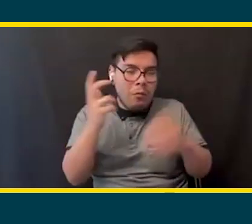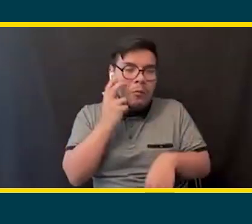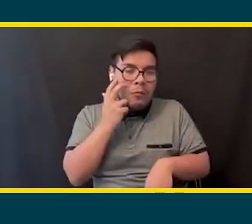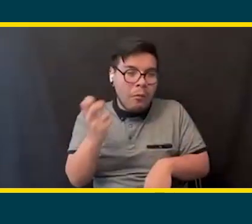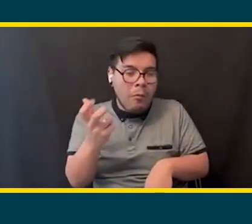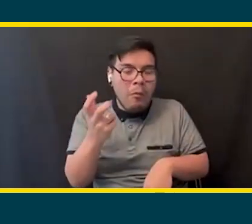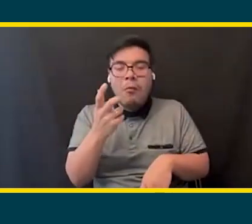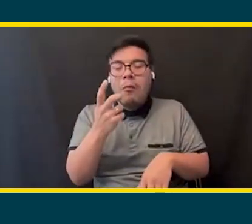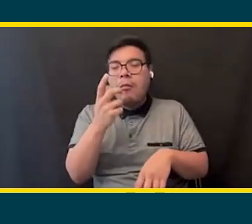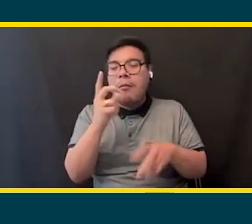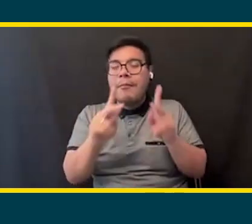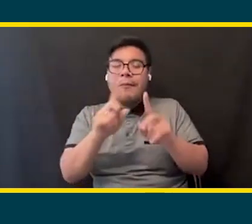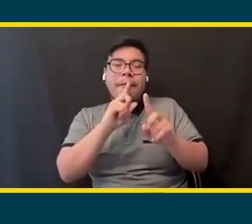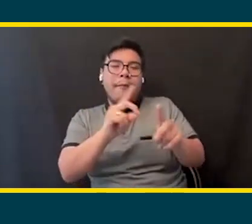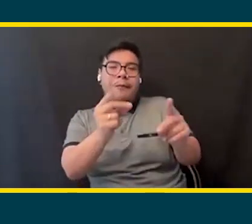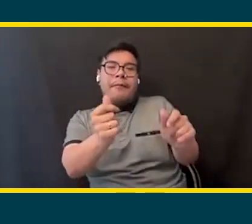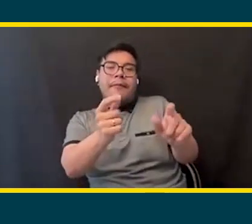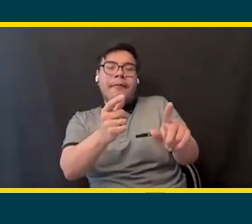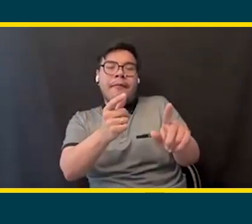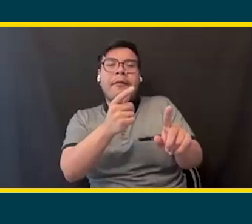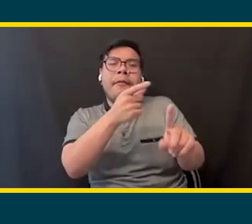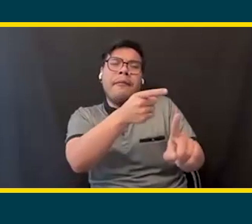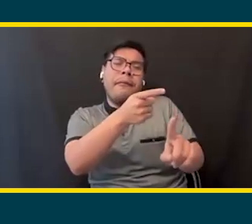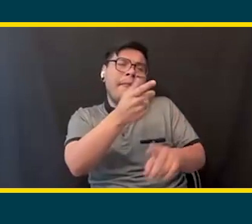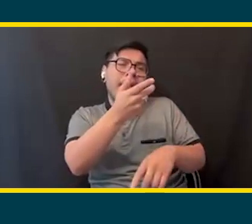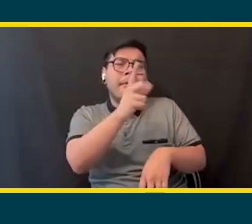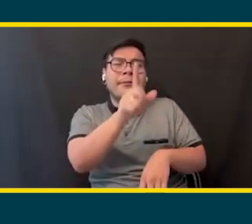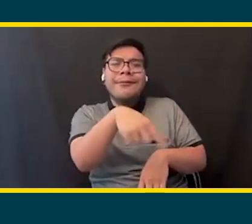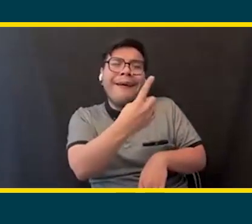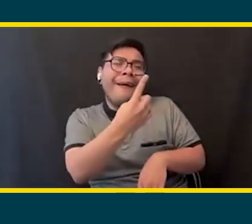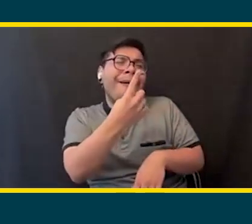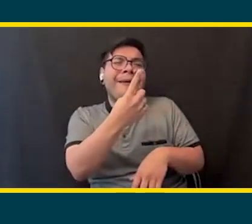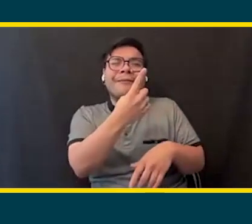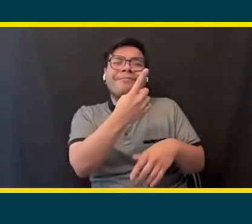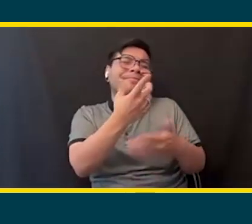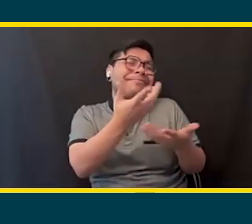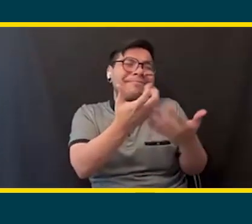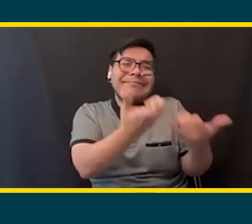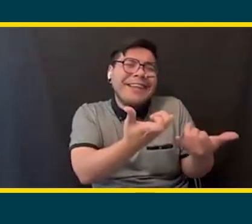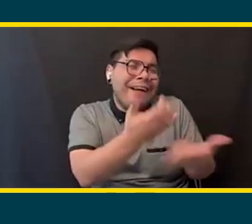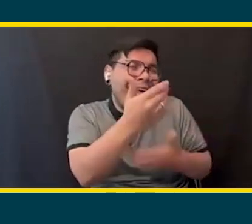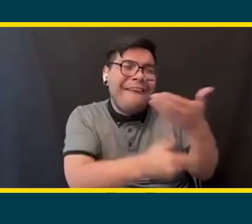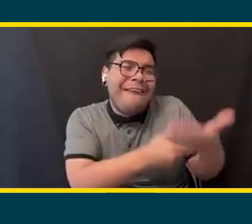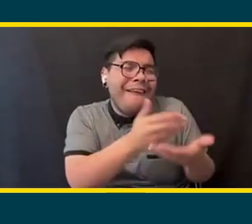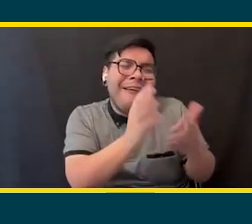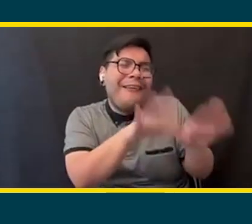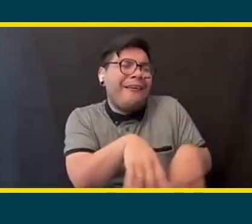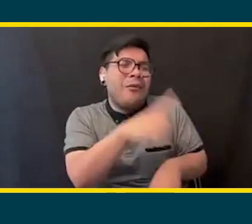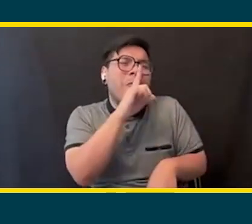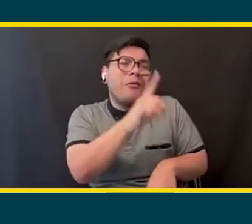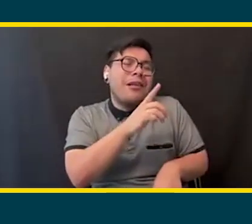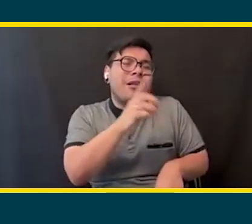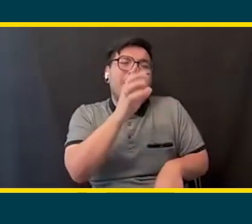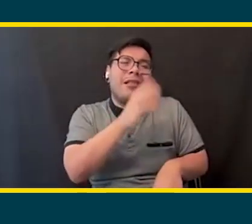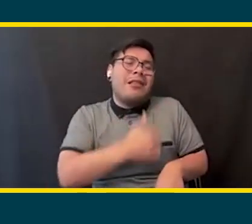quickly to say that, you're just in a phase, or, you're going to regret this, you want to have that